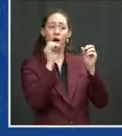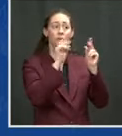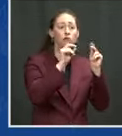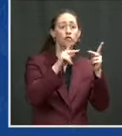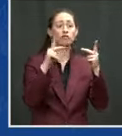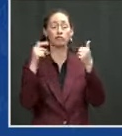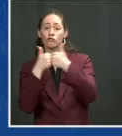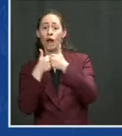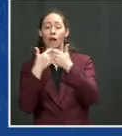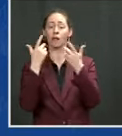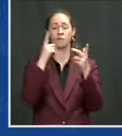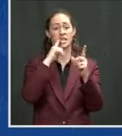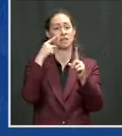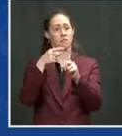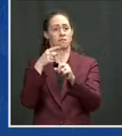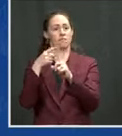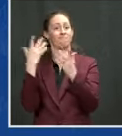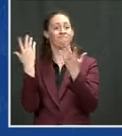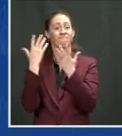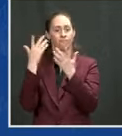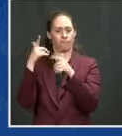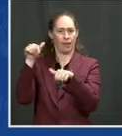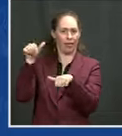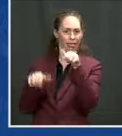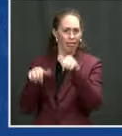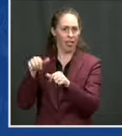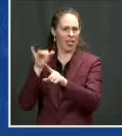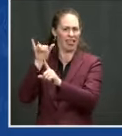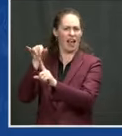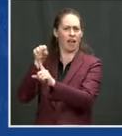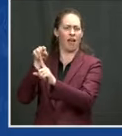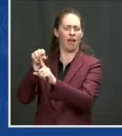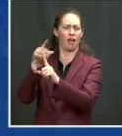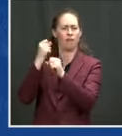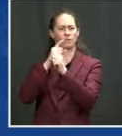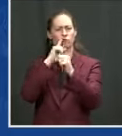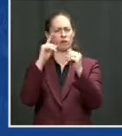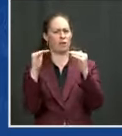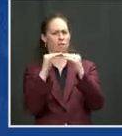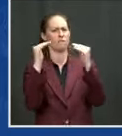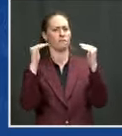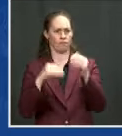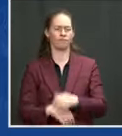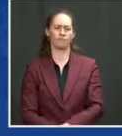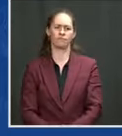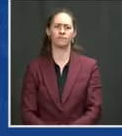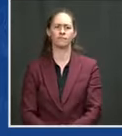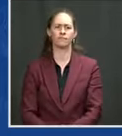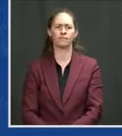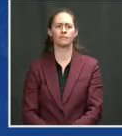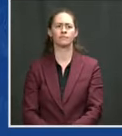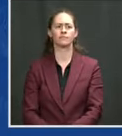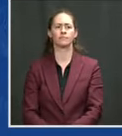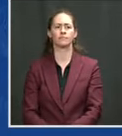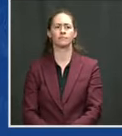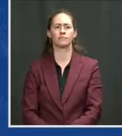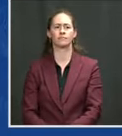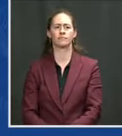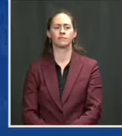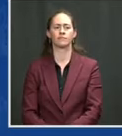more confidence, is the more people see this happening among their friends and their families and coworkers,